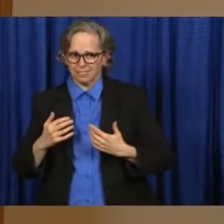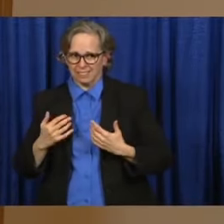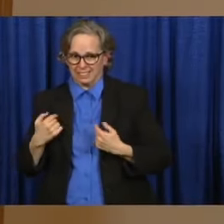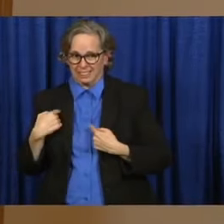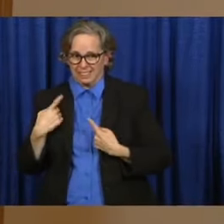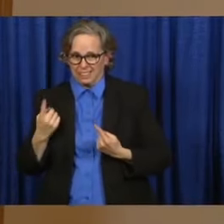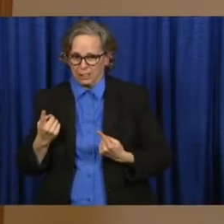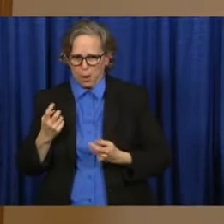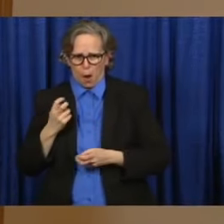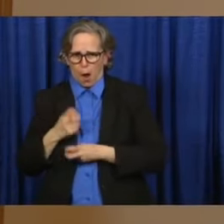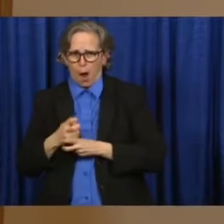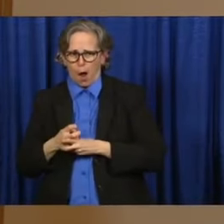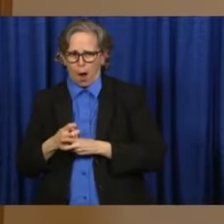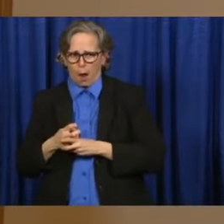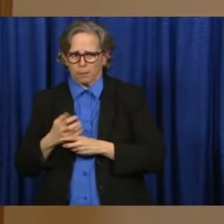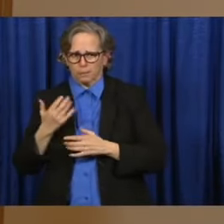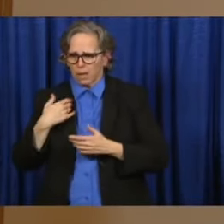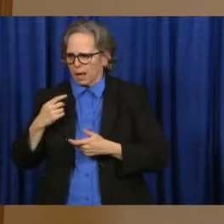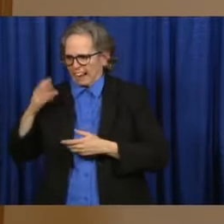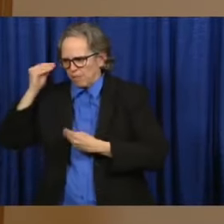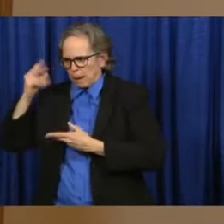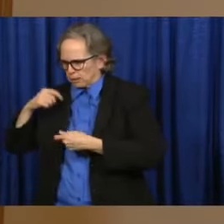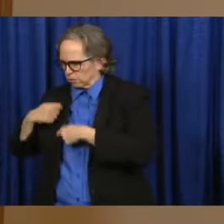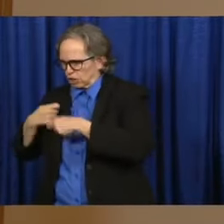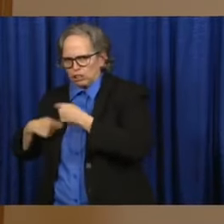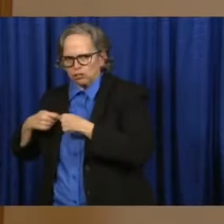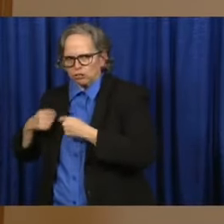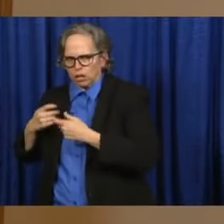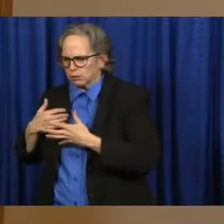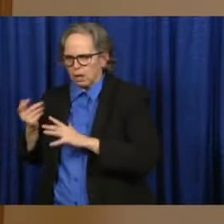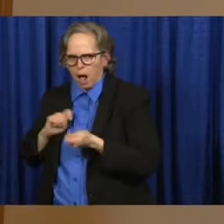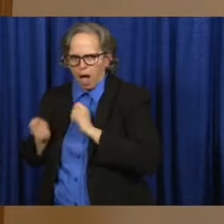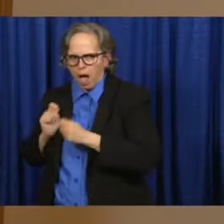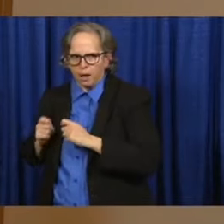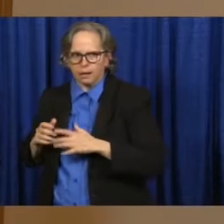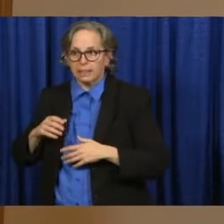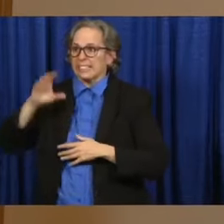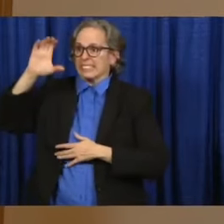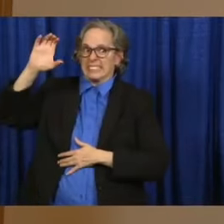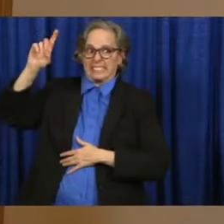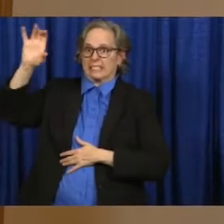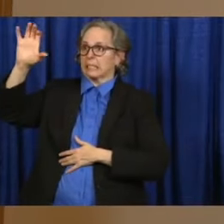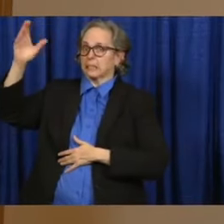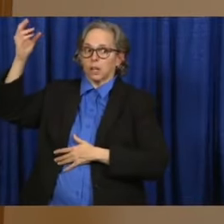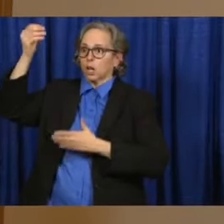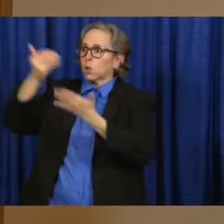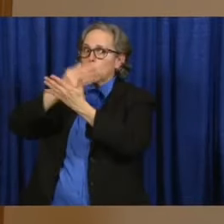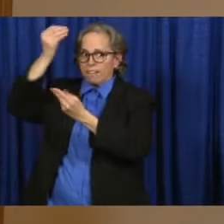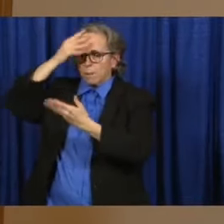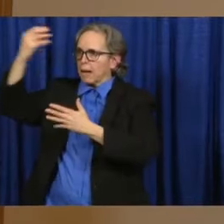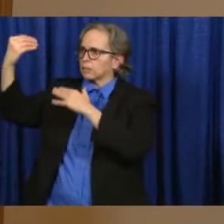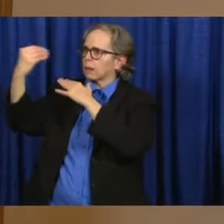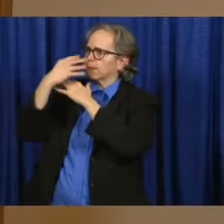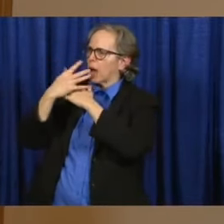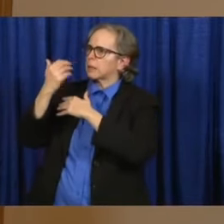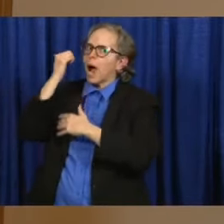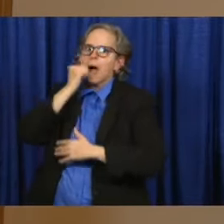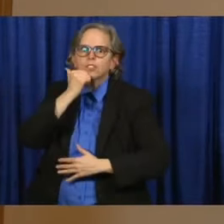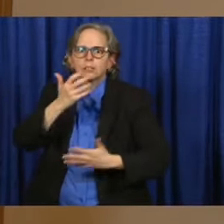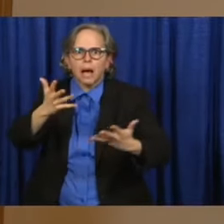it's been evolving so quickly, and the CDC guidance comes out almost daily. But I think we're getting to a point